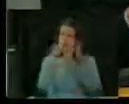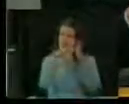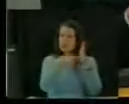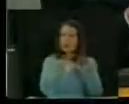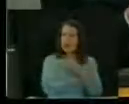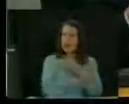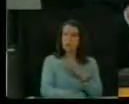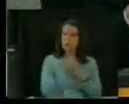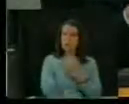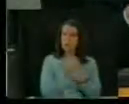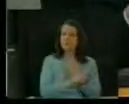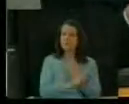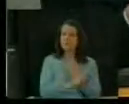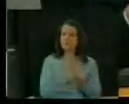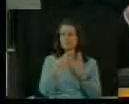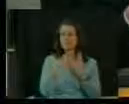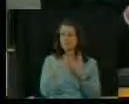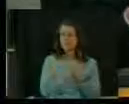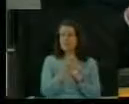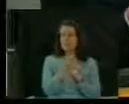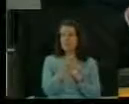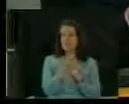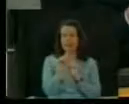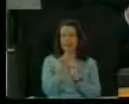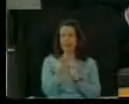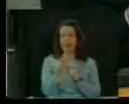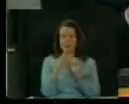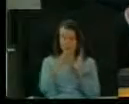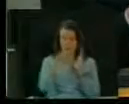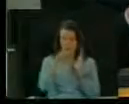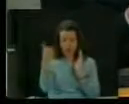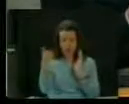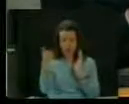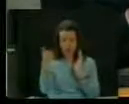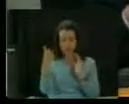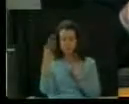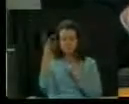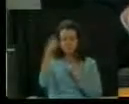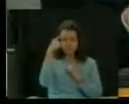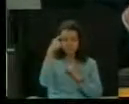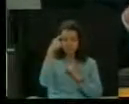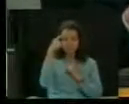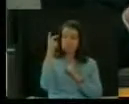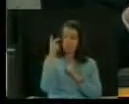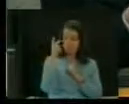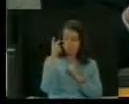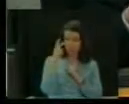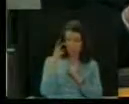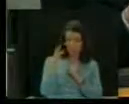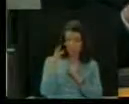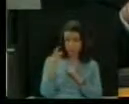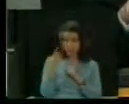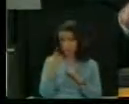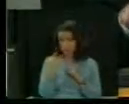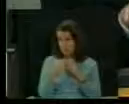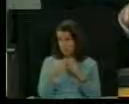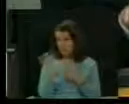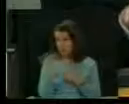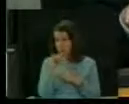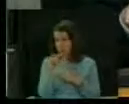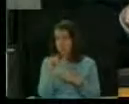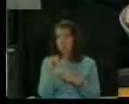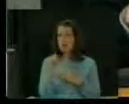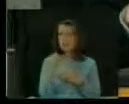with CTAS, check with other governments to see if they're having these problems or if they